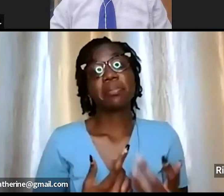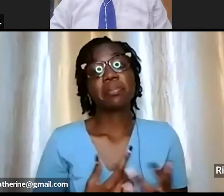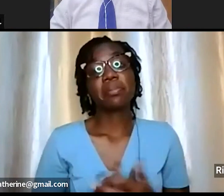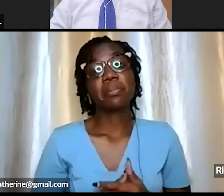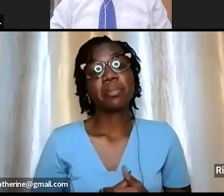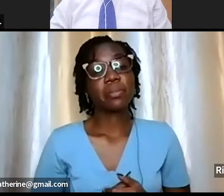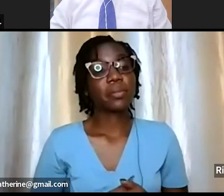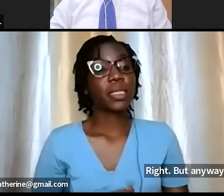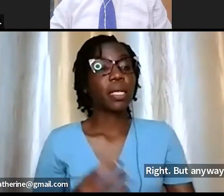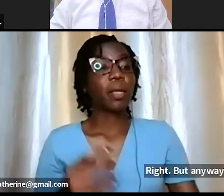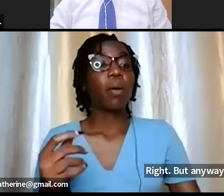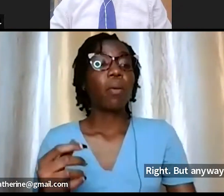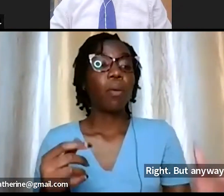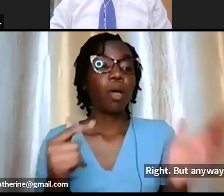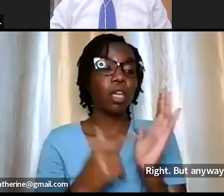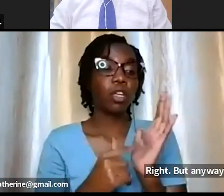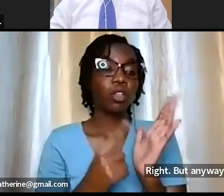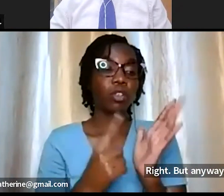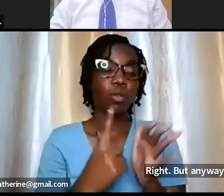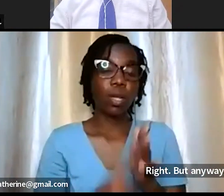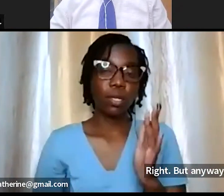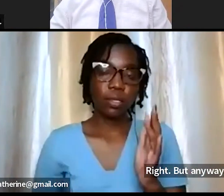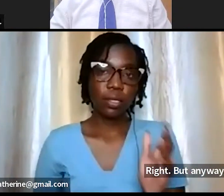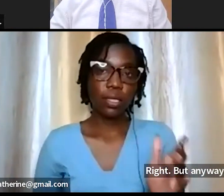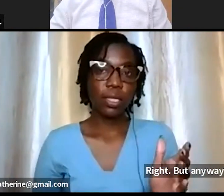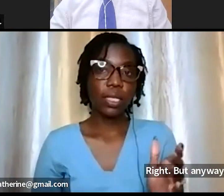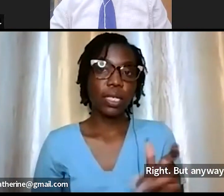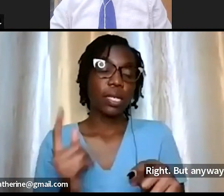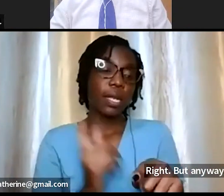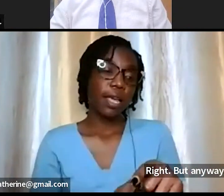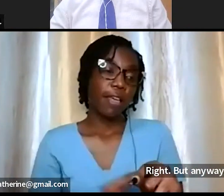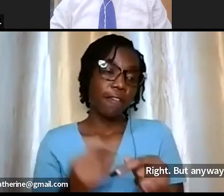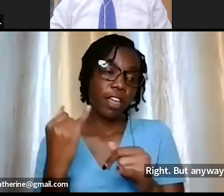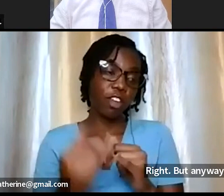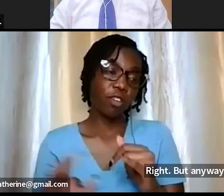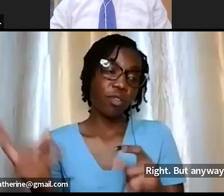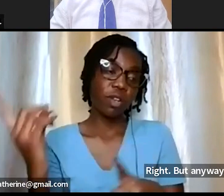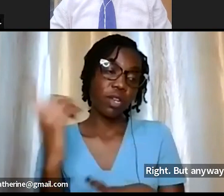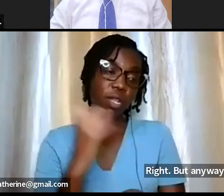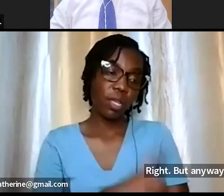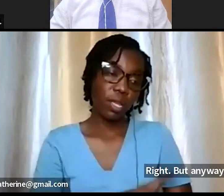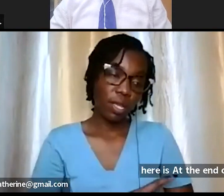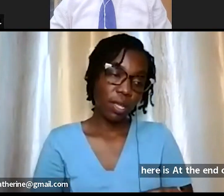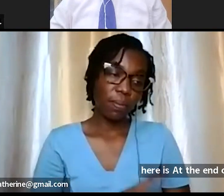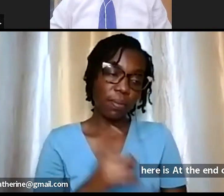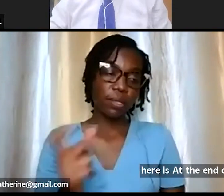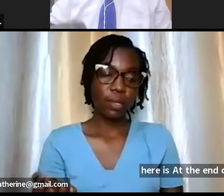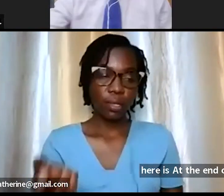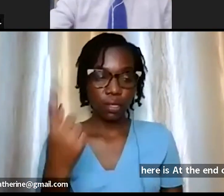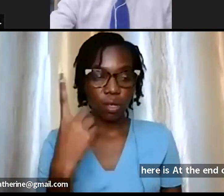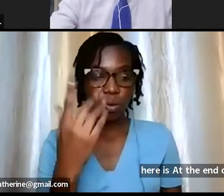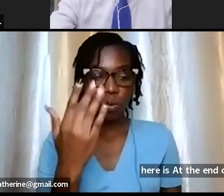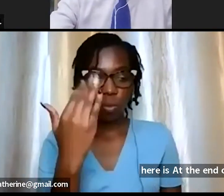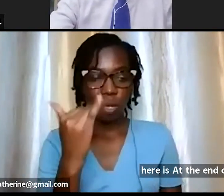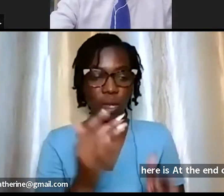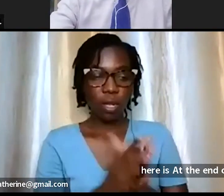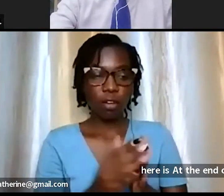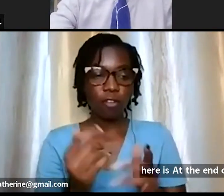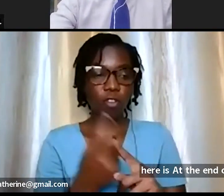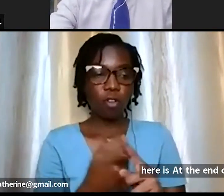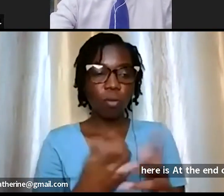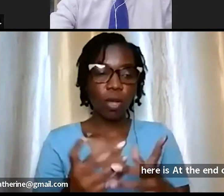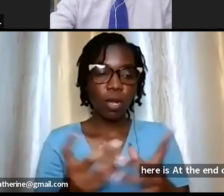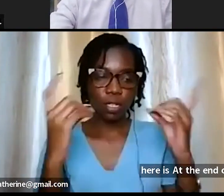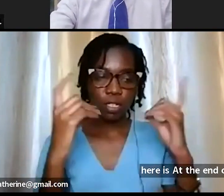point here is, at the end of the day, we need to understand why and from where that decision is coming